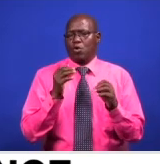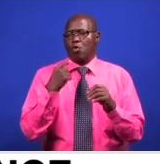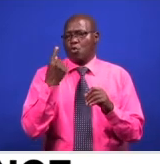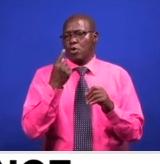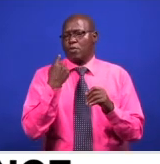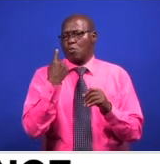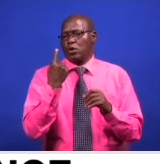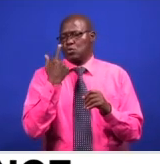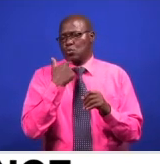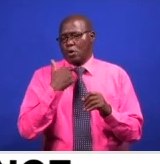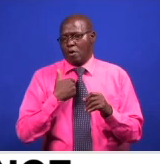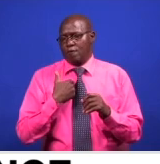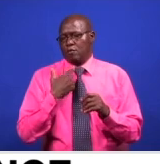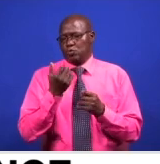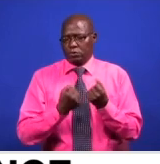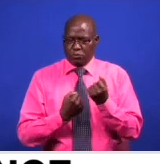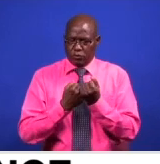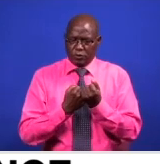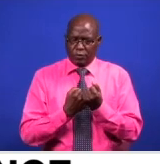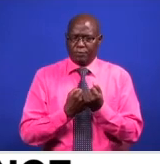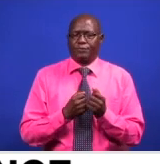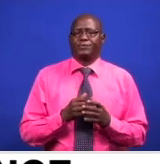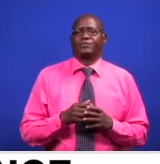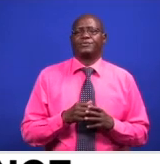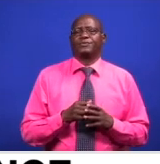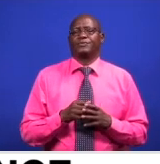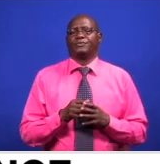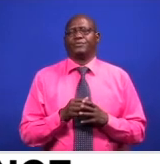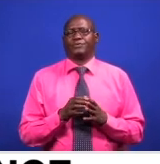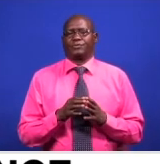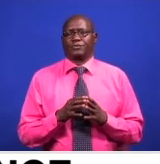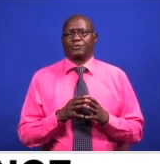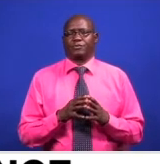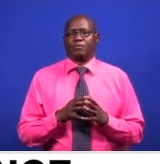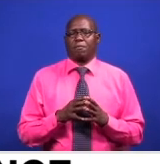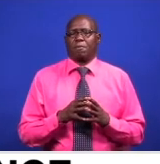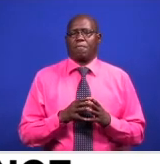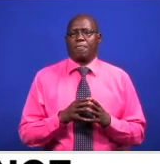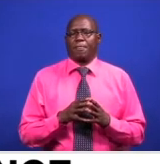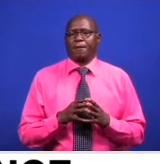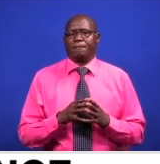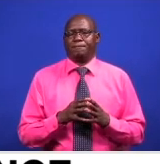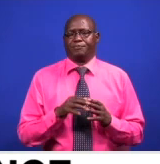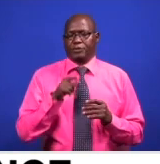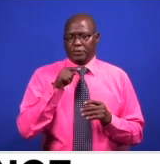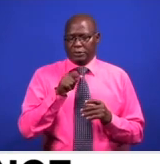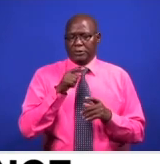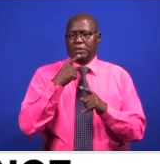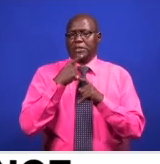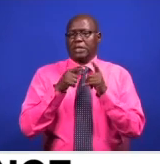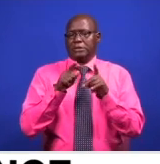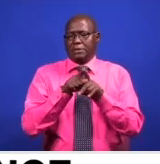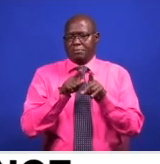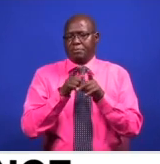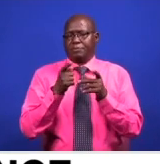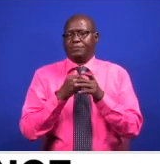So it affects the transition rates of the student as well as the retention rates of the students. And this is also eating away from